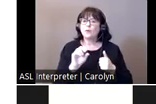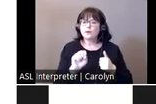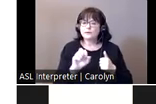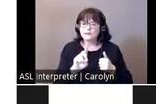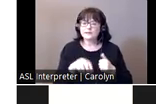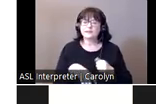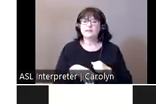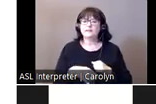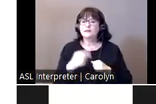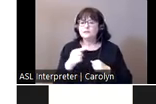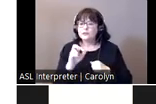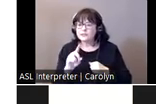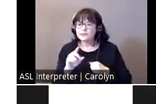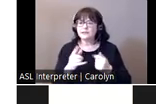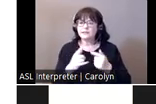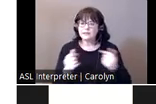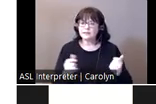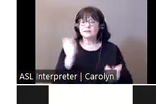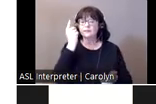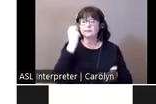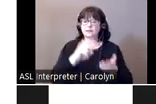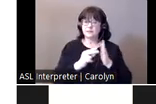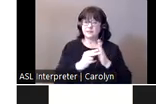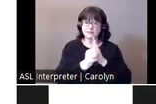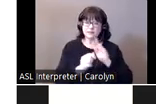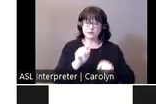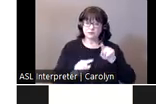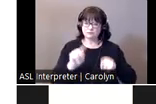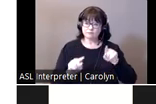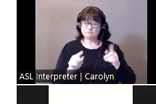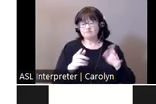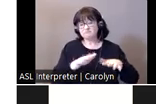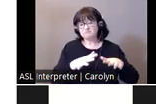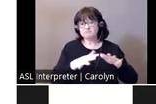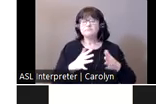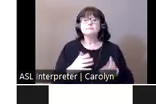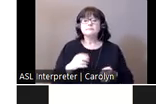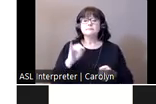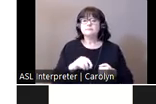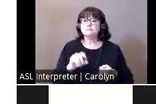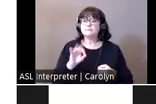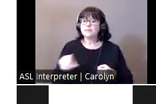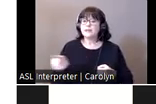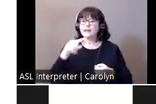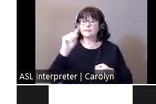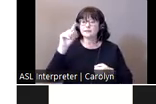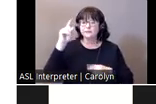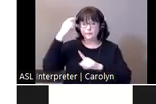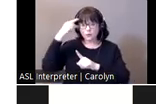and competencies. If industry doesn't recognize micro-credentials, there is almost no reason to have them in LBS.